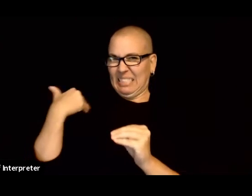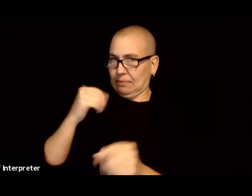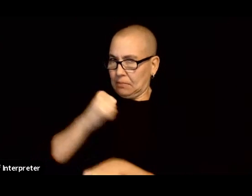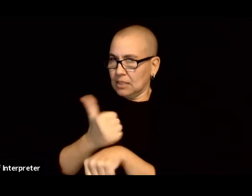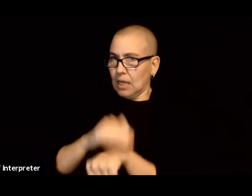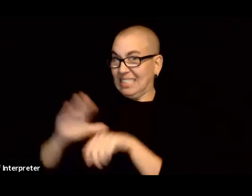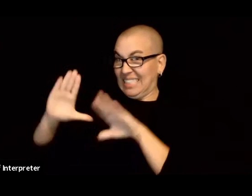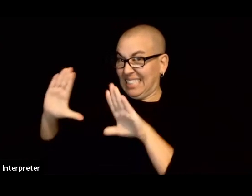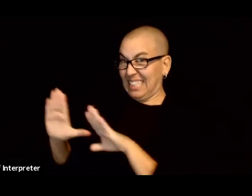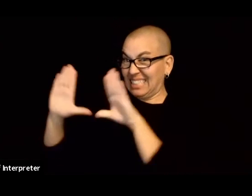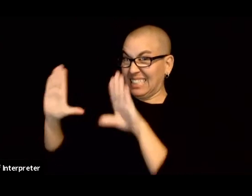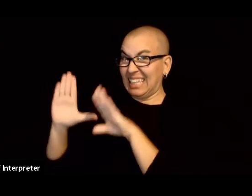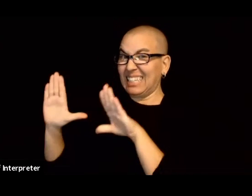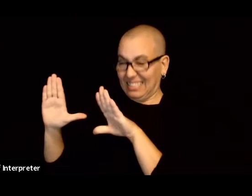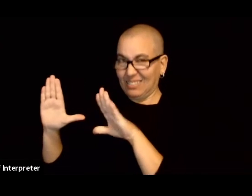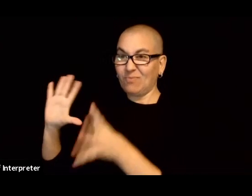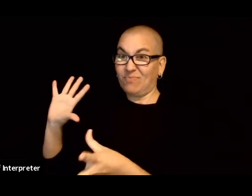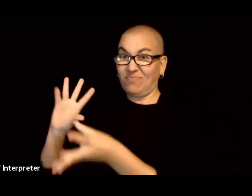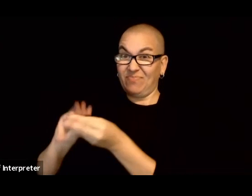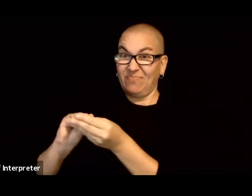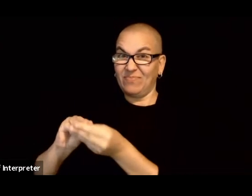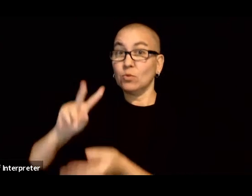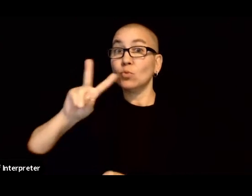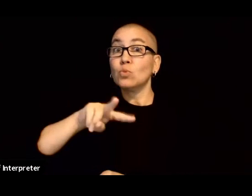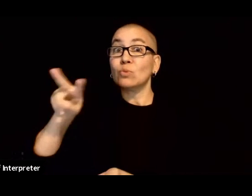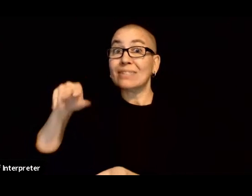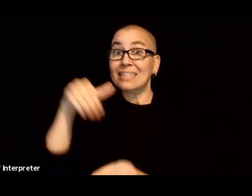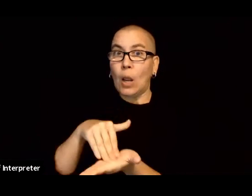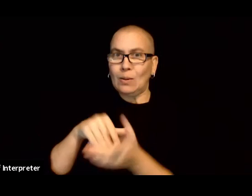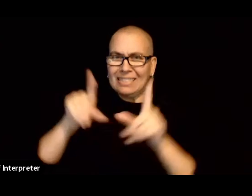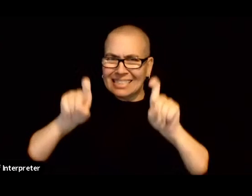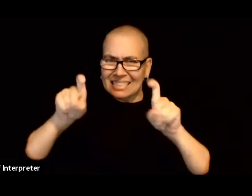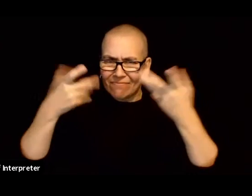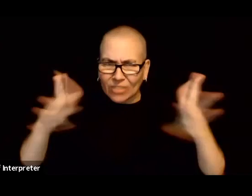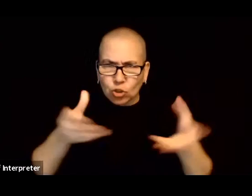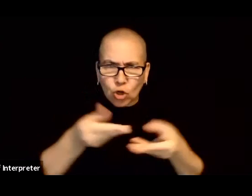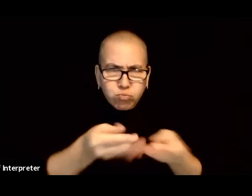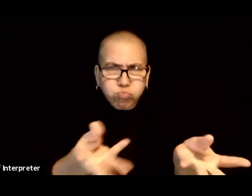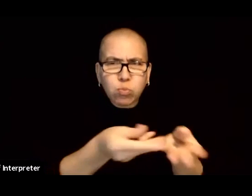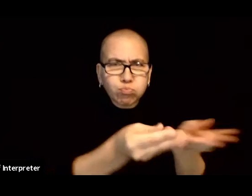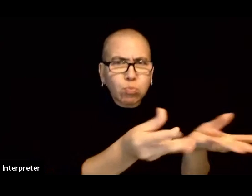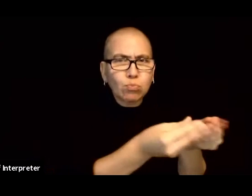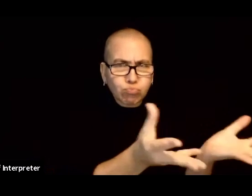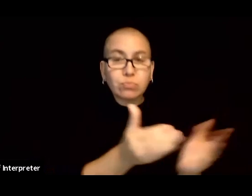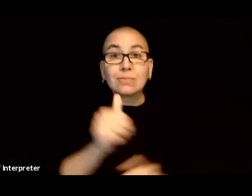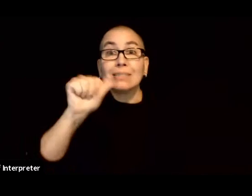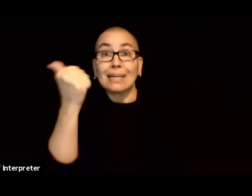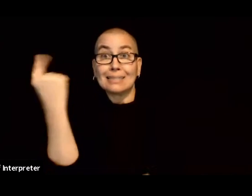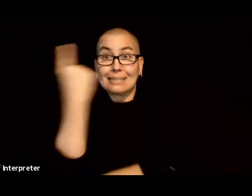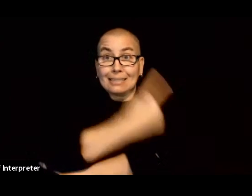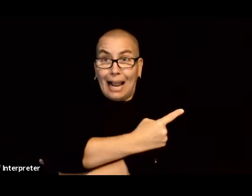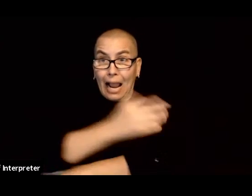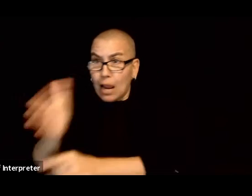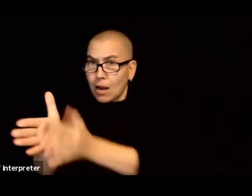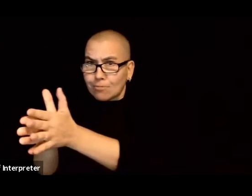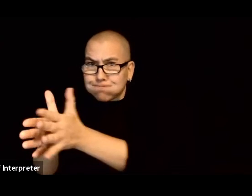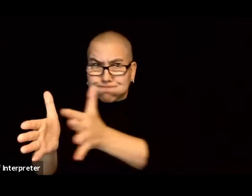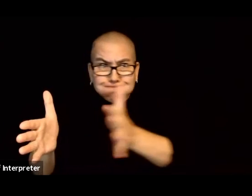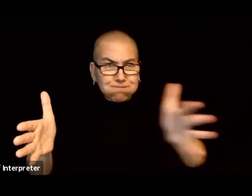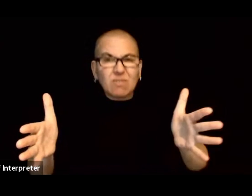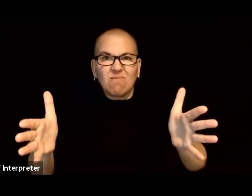22,171. This is now our 10th consecutive day of over 1,000 cases. Today's case report follows